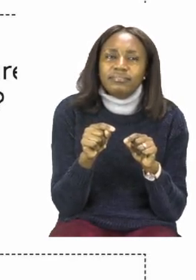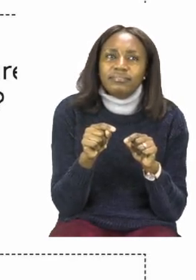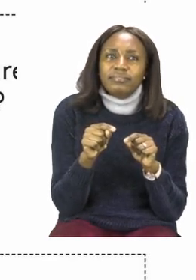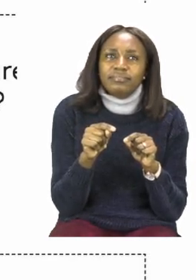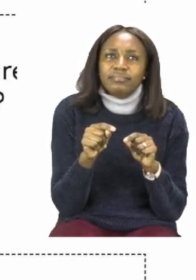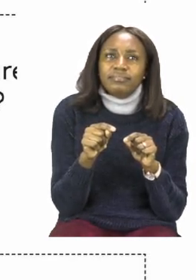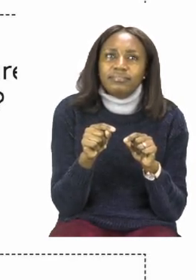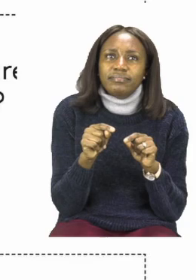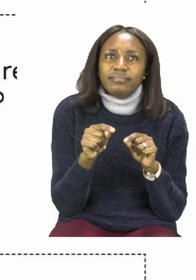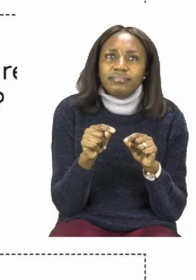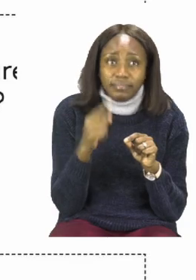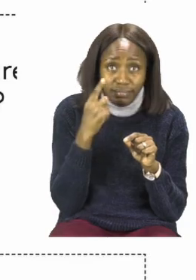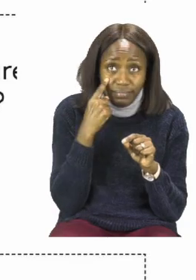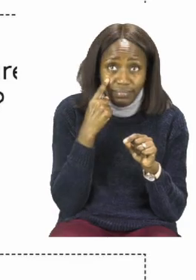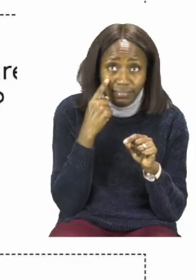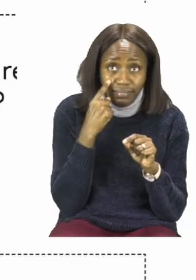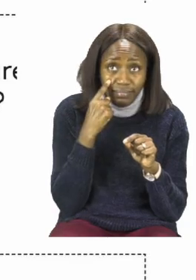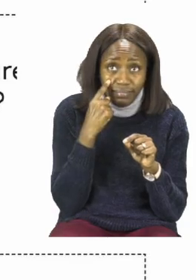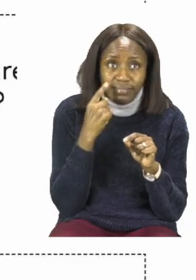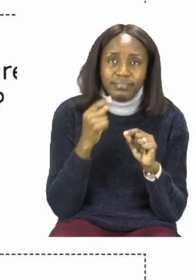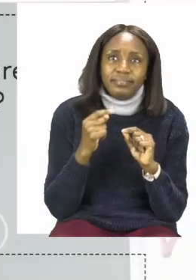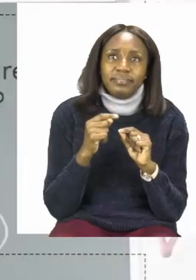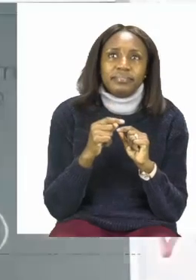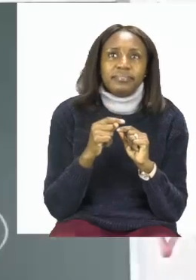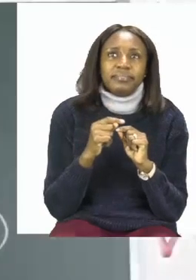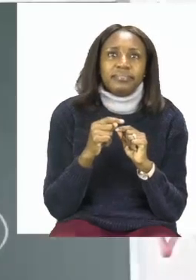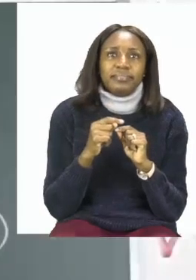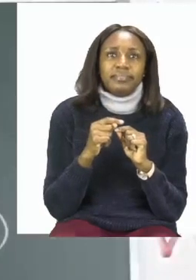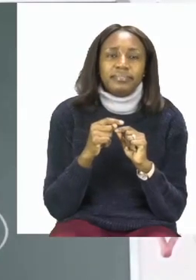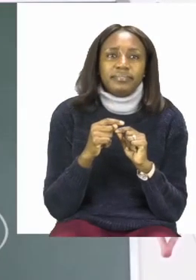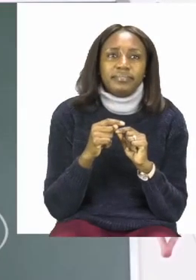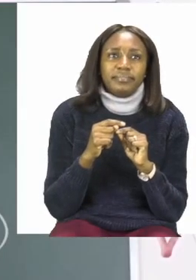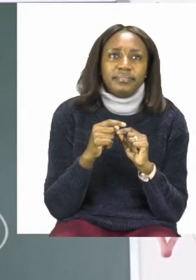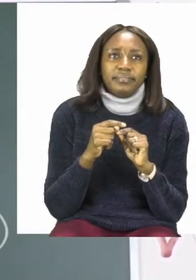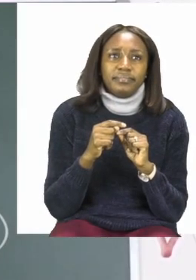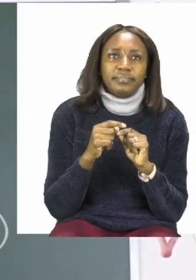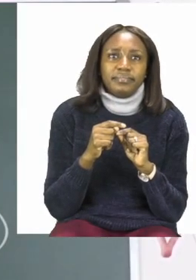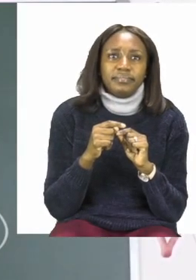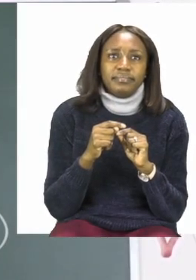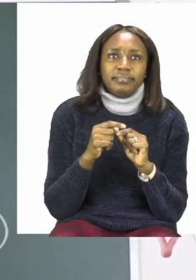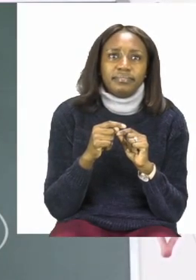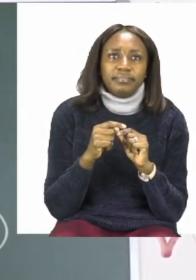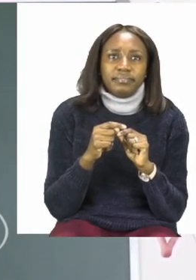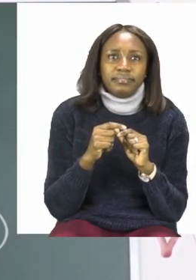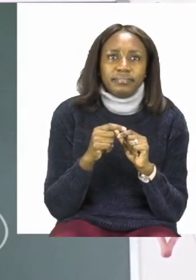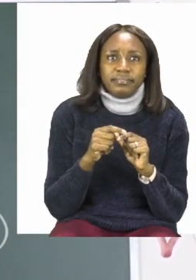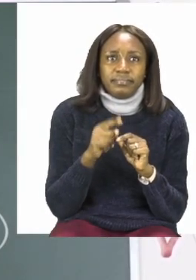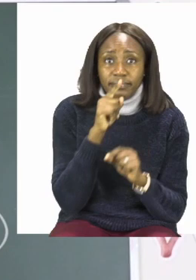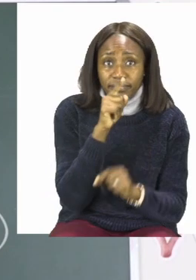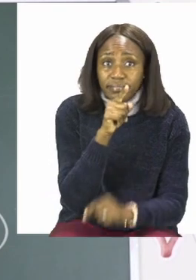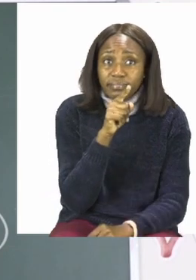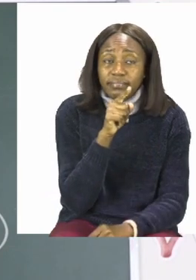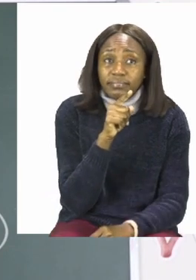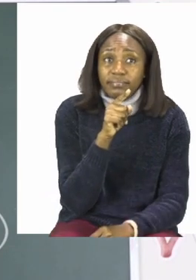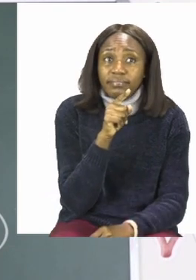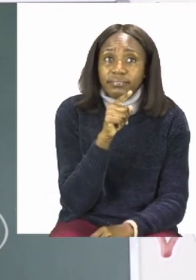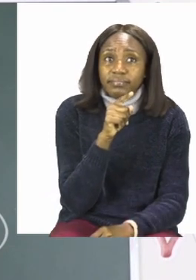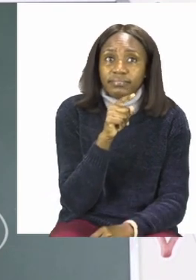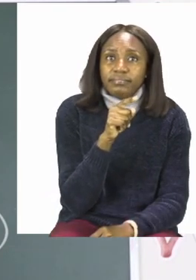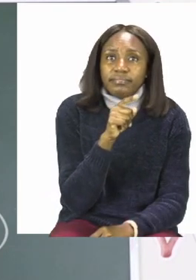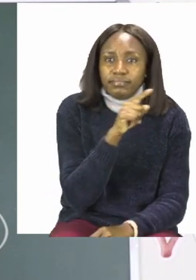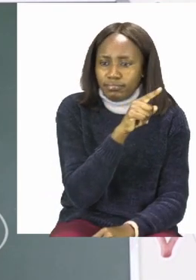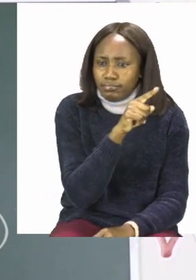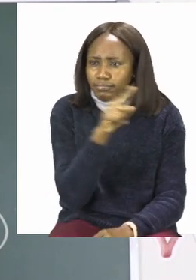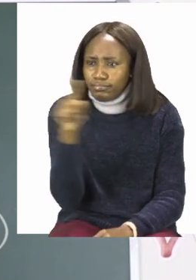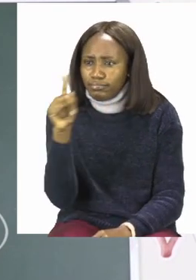Let's take a look at the board and see how we can do that. So the first number that we need to put in the box is the number